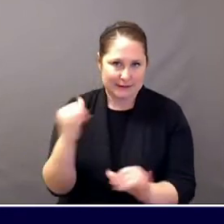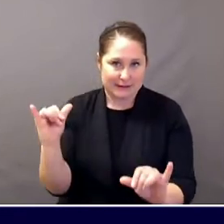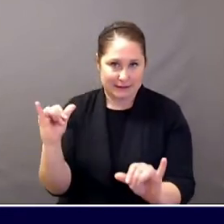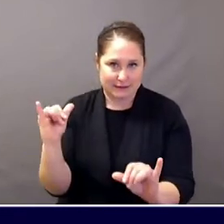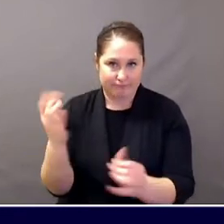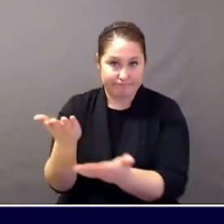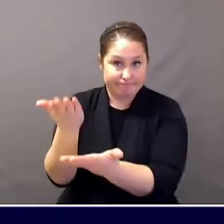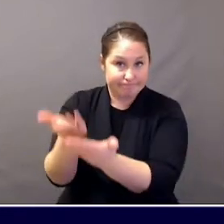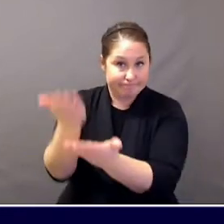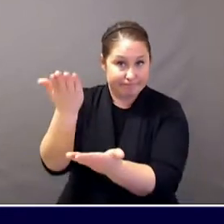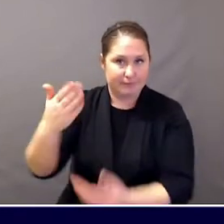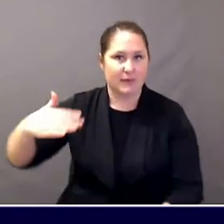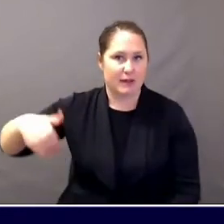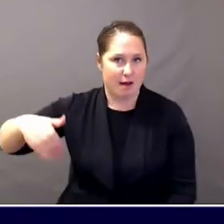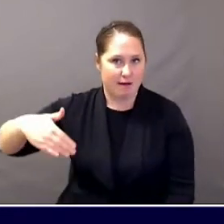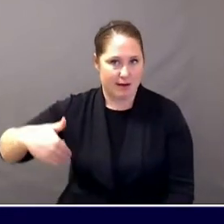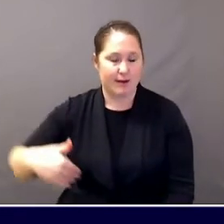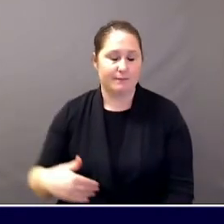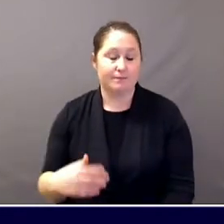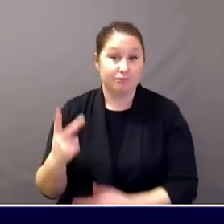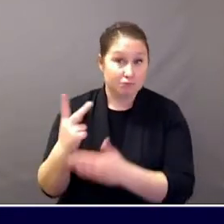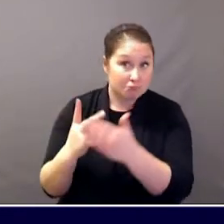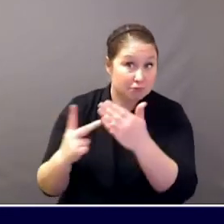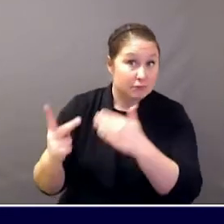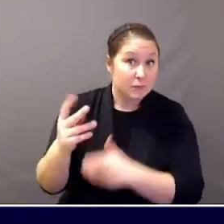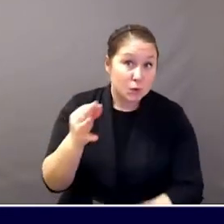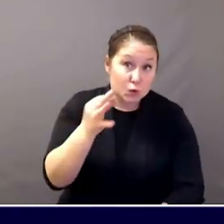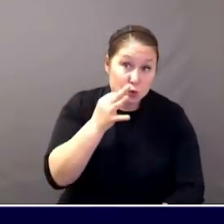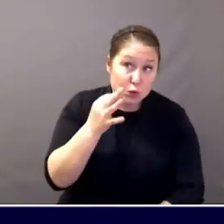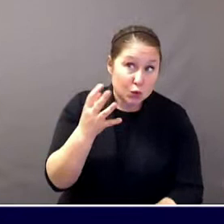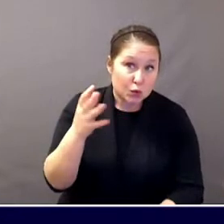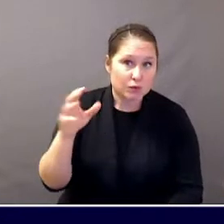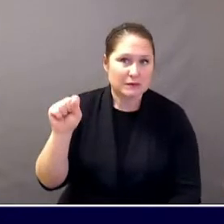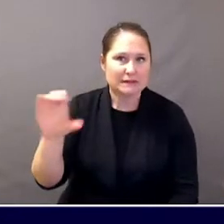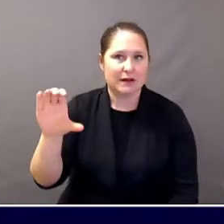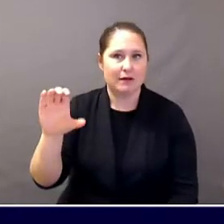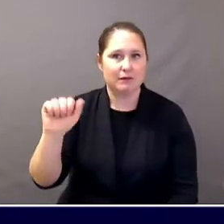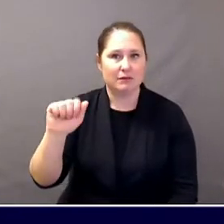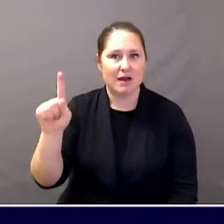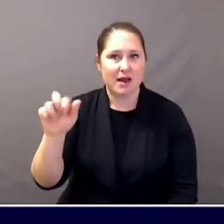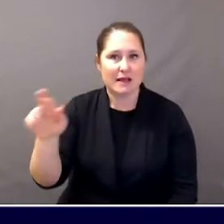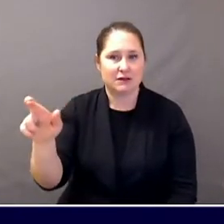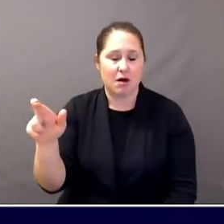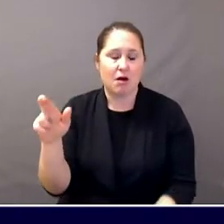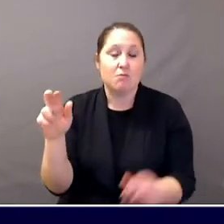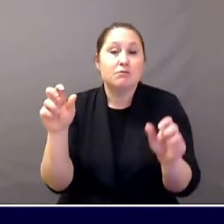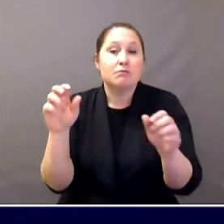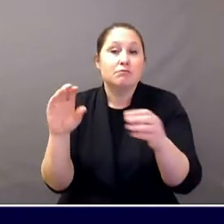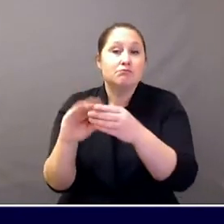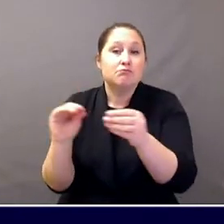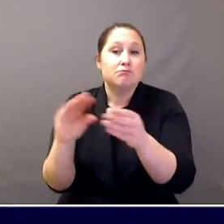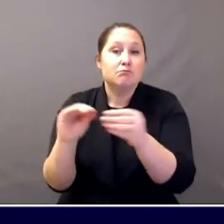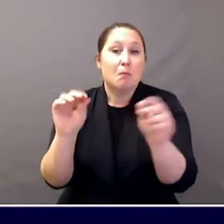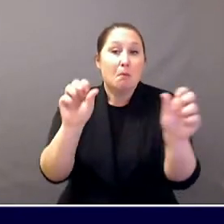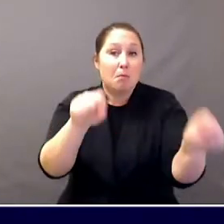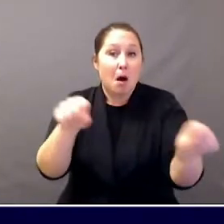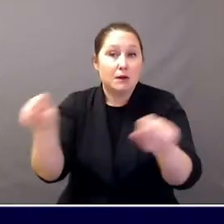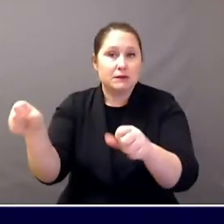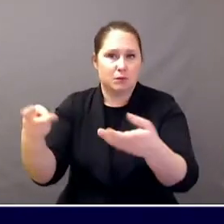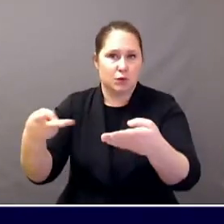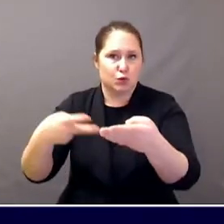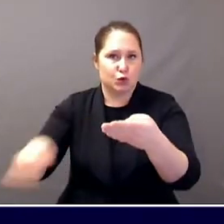recognizing that it may be coming soon. Secretary Azar signaled perhaps 2 more weeks from now. We are, again, intensifying